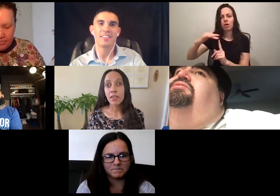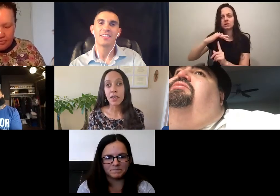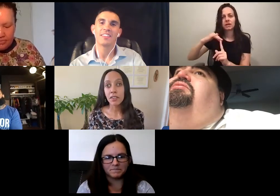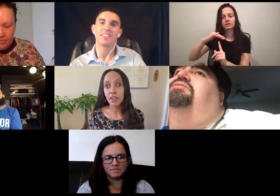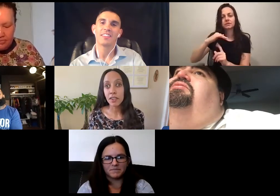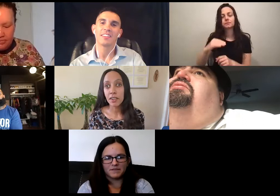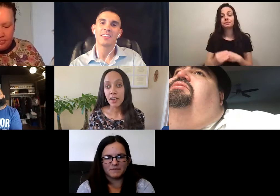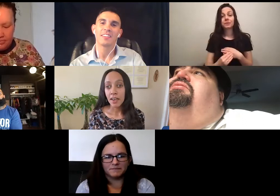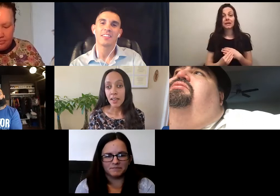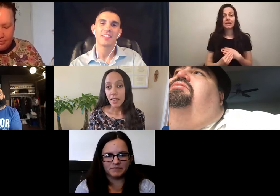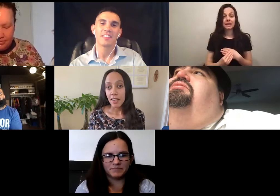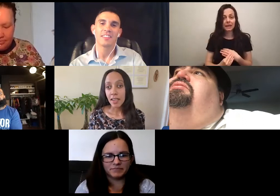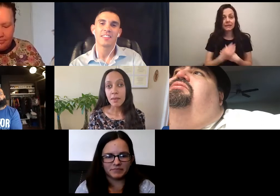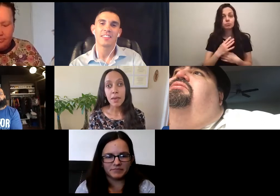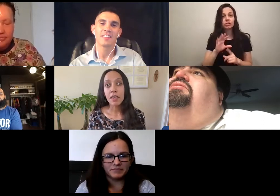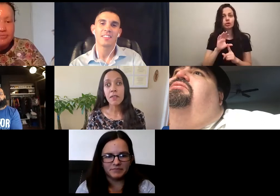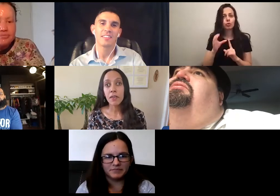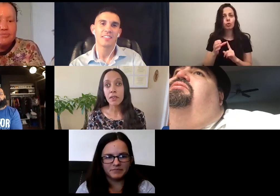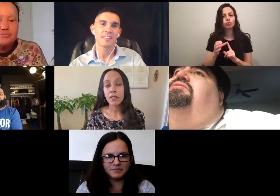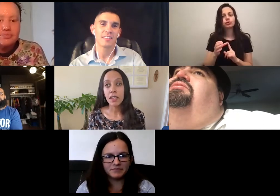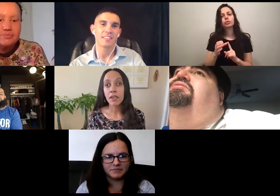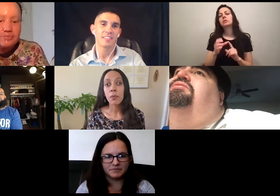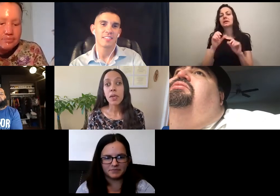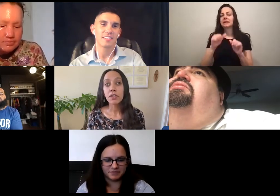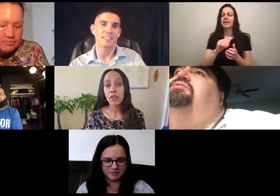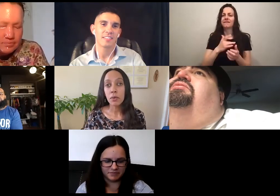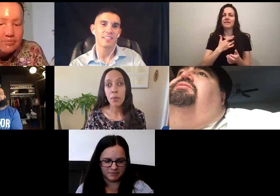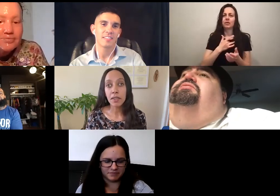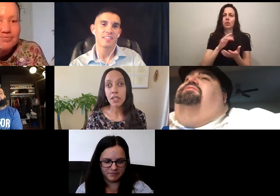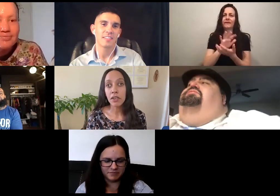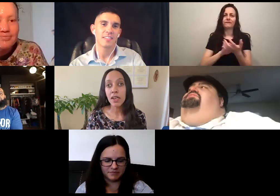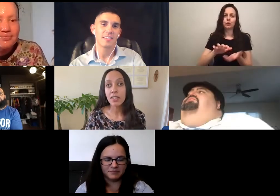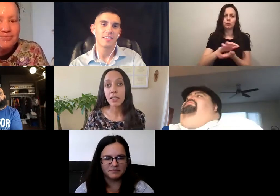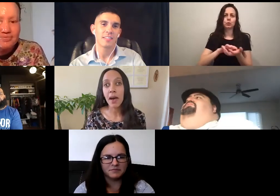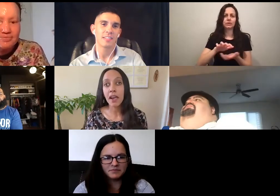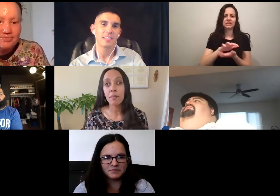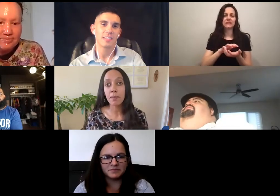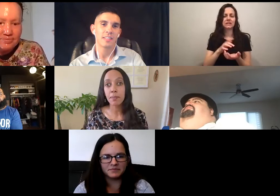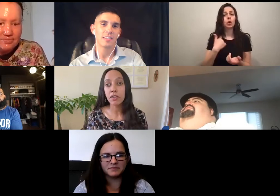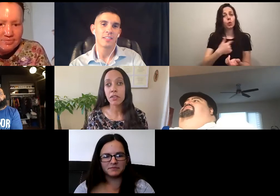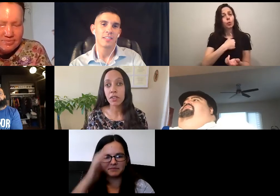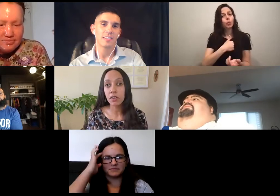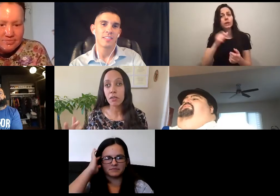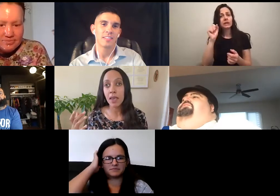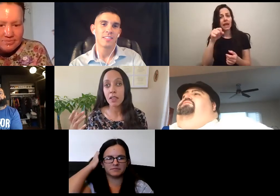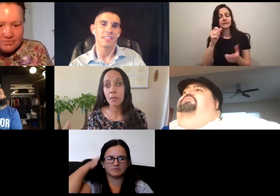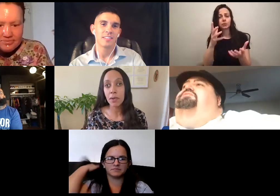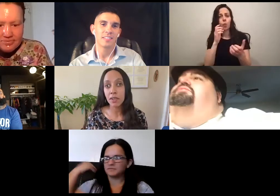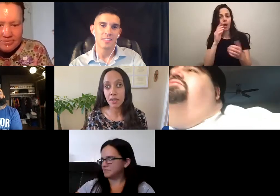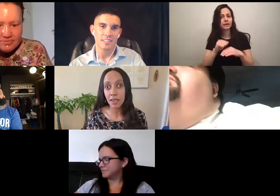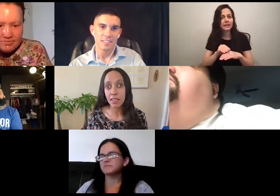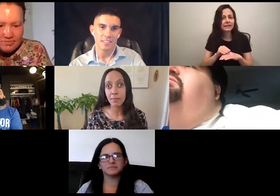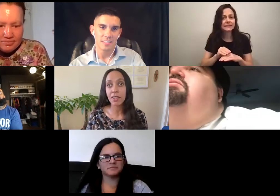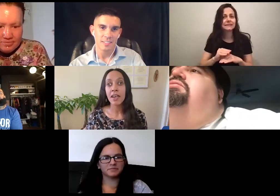inspiration culture, it can be confusing. We do want to inspire people to make their